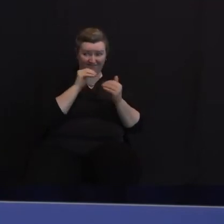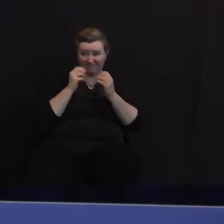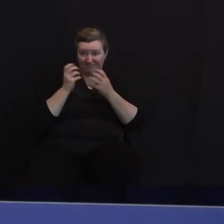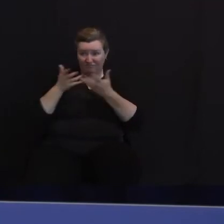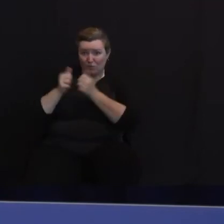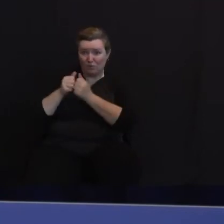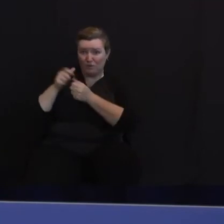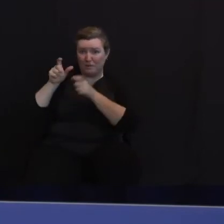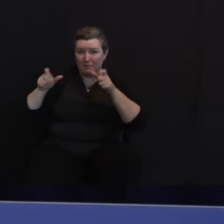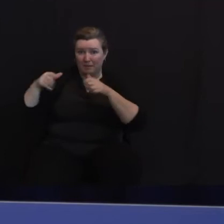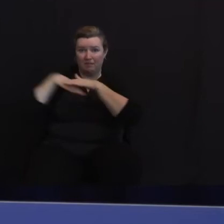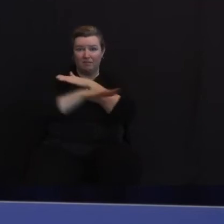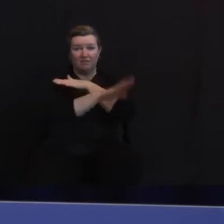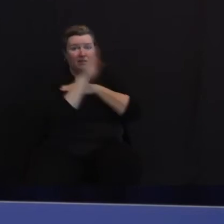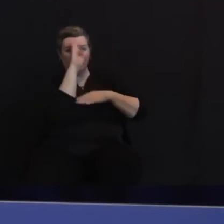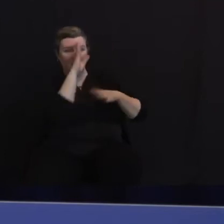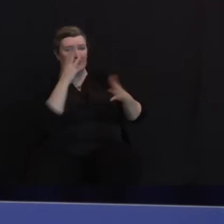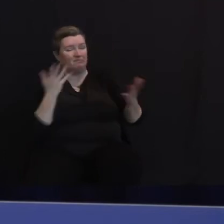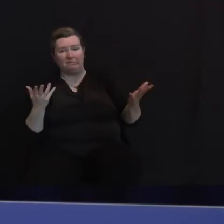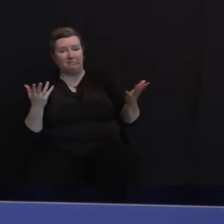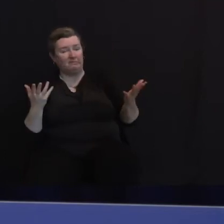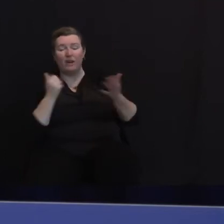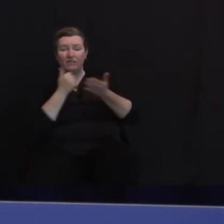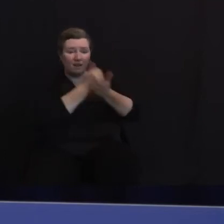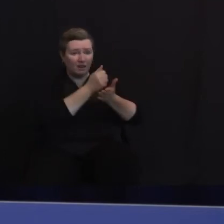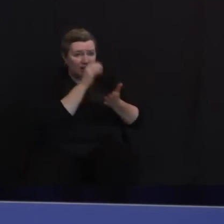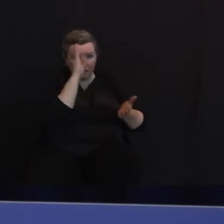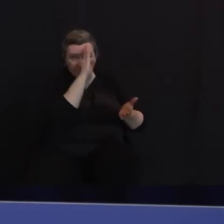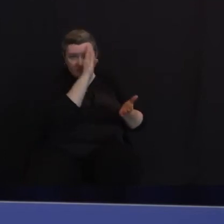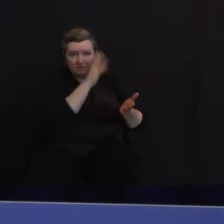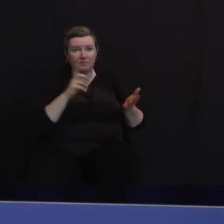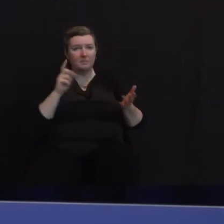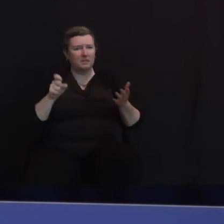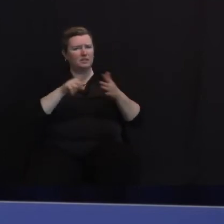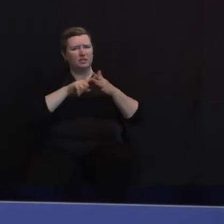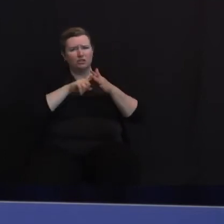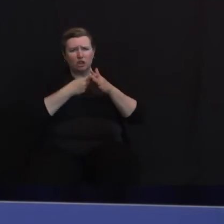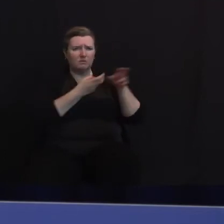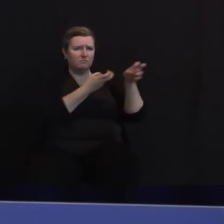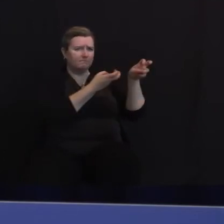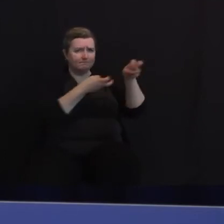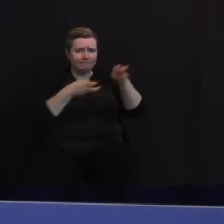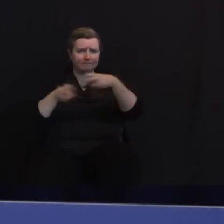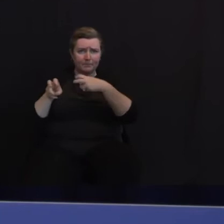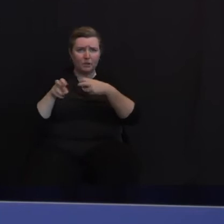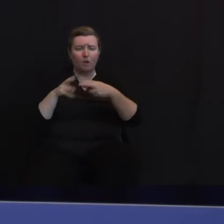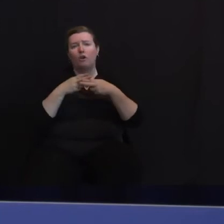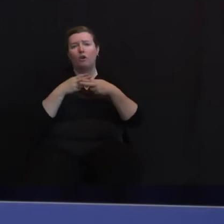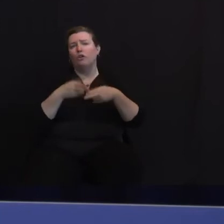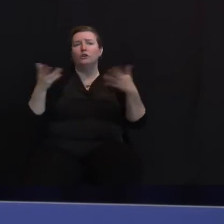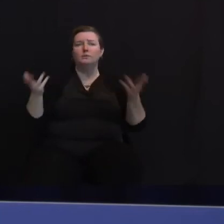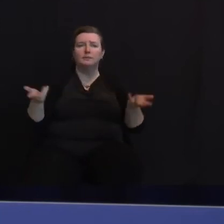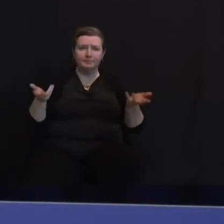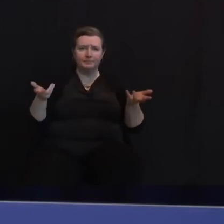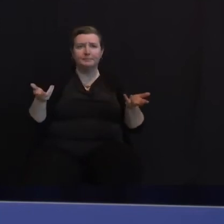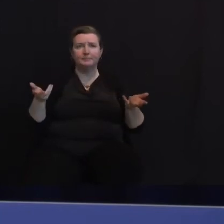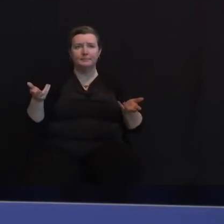hospitals if they need to progress to what we call contingency staffing, and hopefully never crisis staffing.